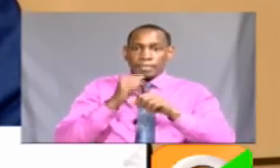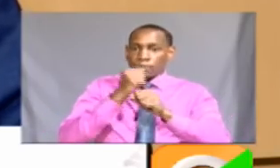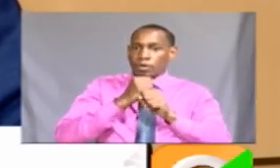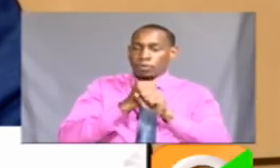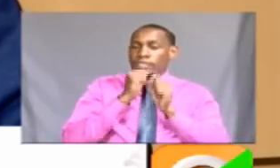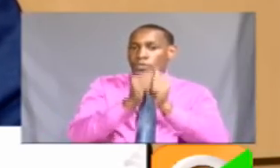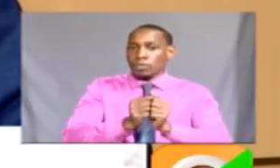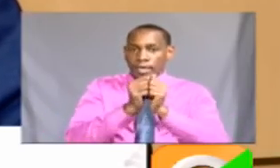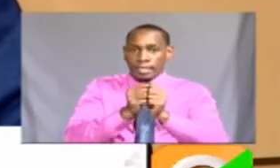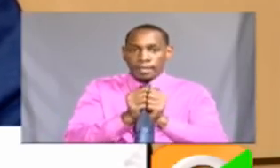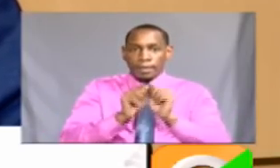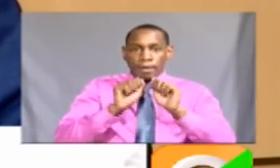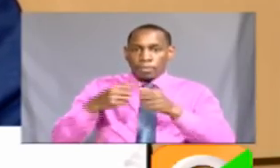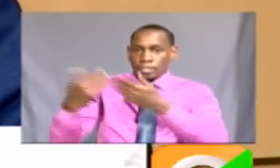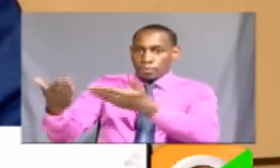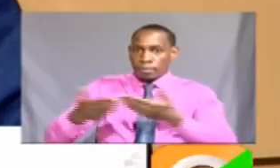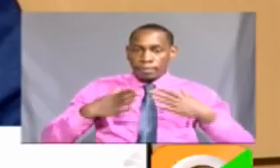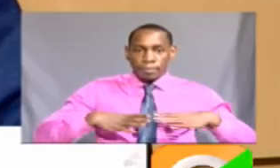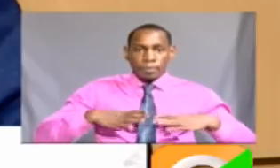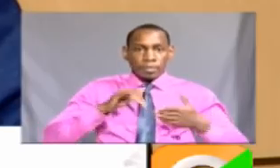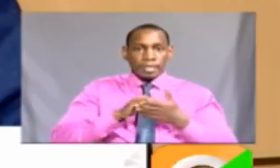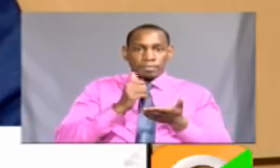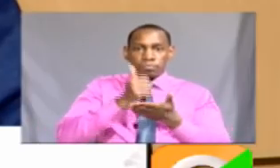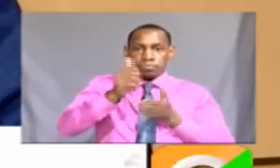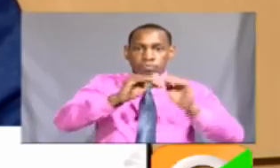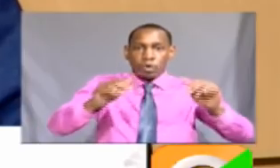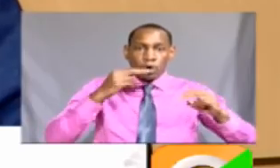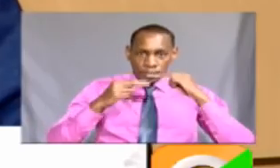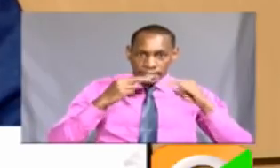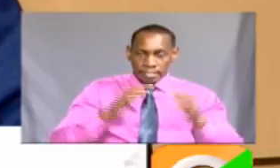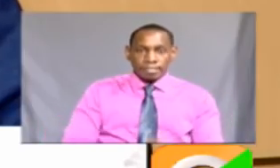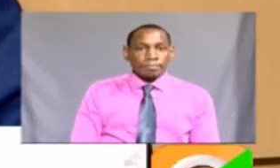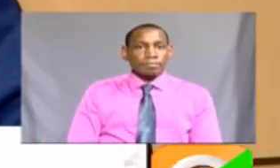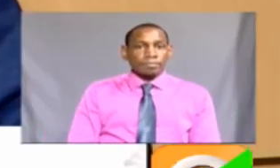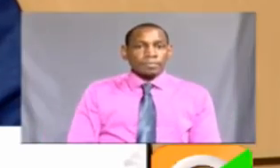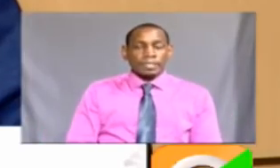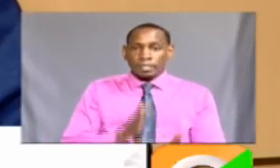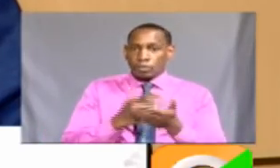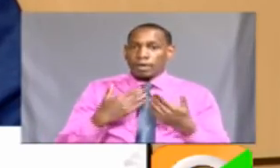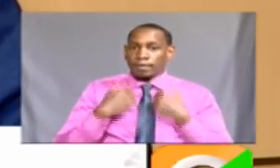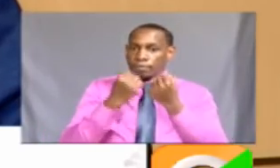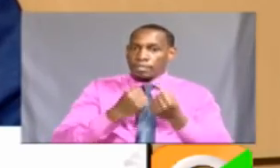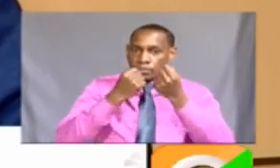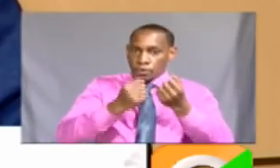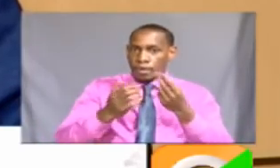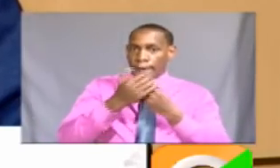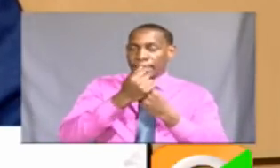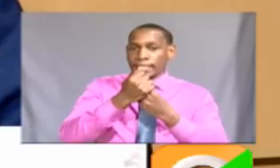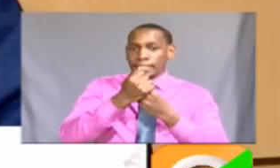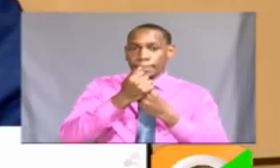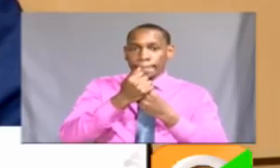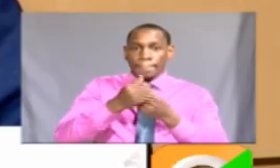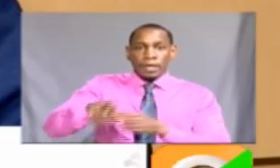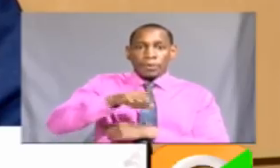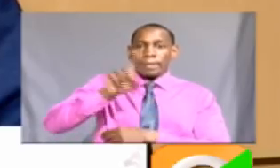together to bring in people who are going into quarantine in hotels. So there's a very strong partnership, and